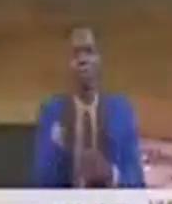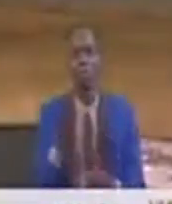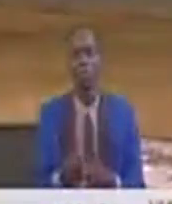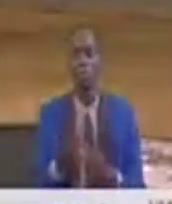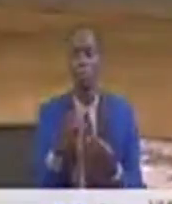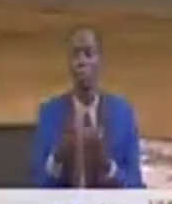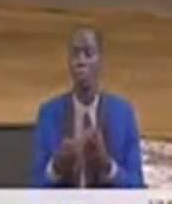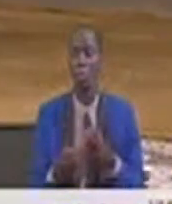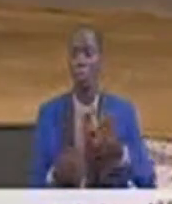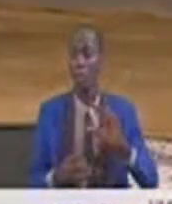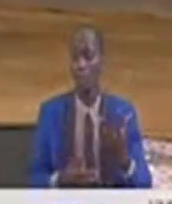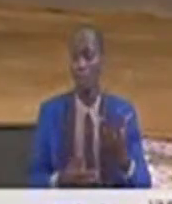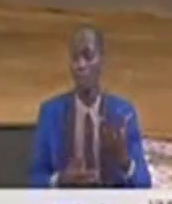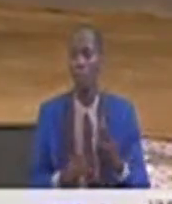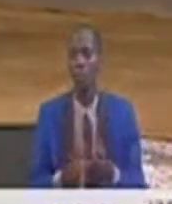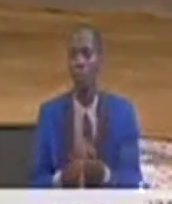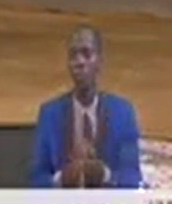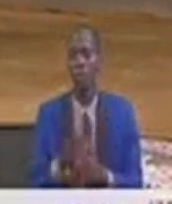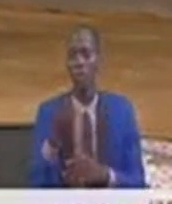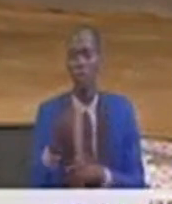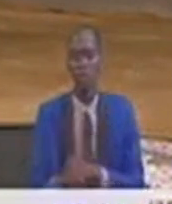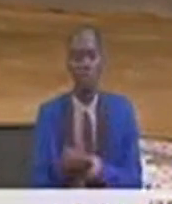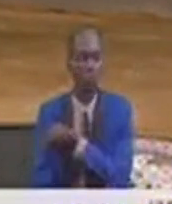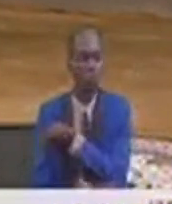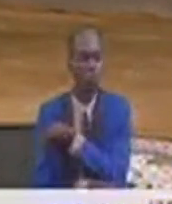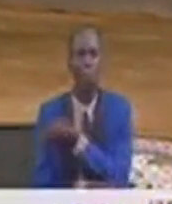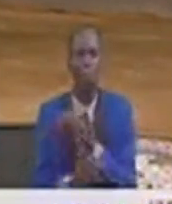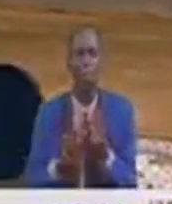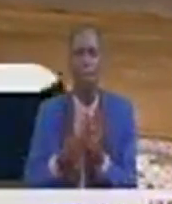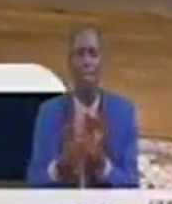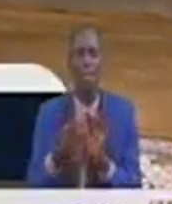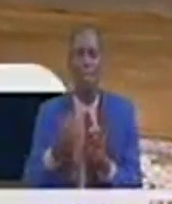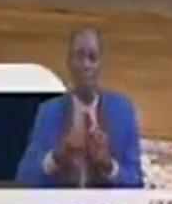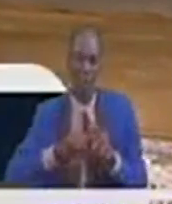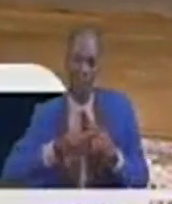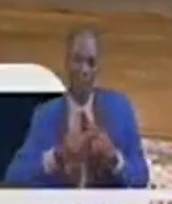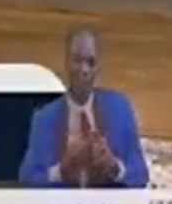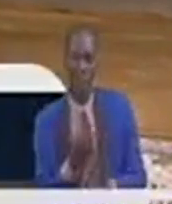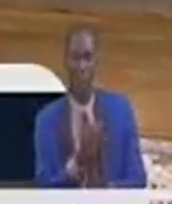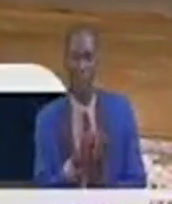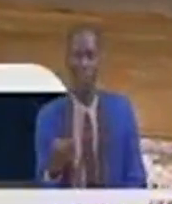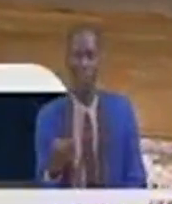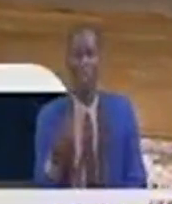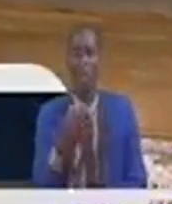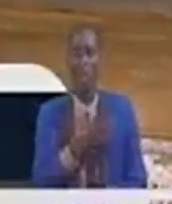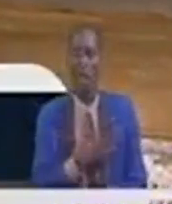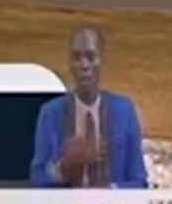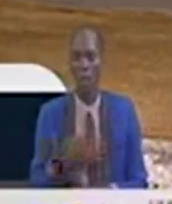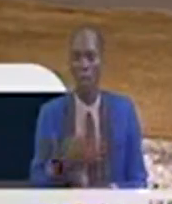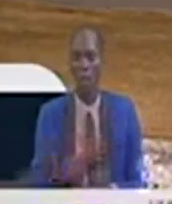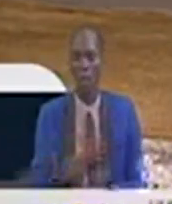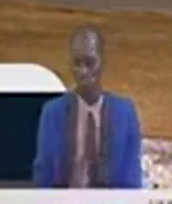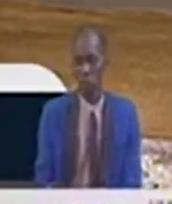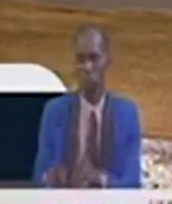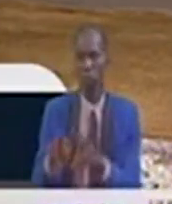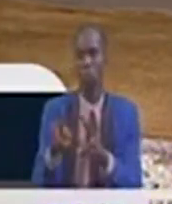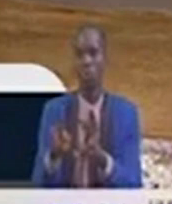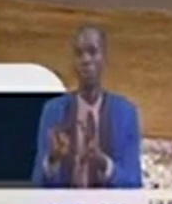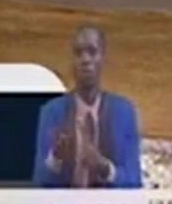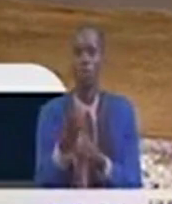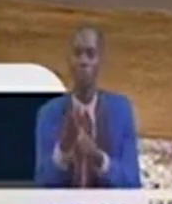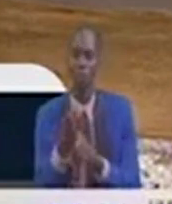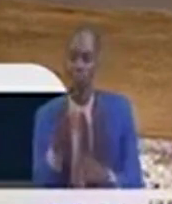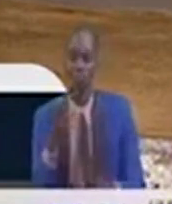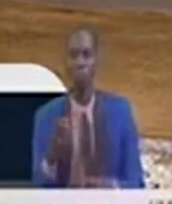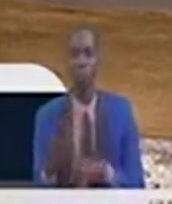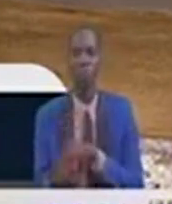three, we're looking at the root of temptation, and the root, they call it route. In other places,